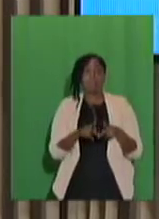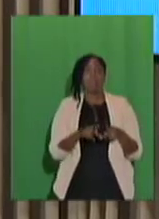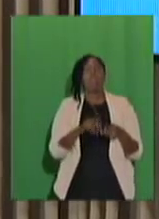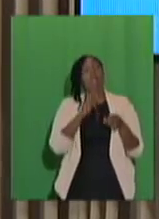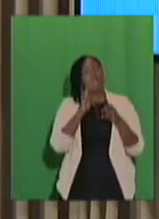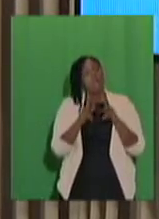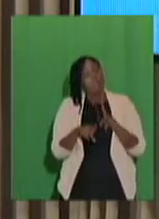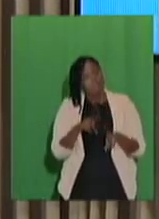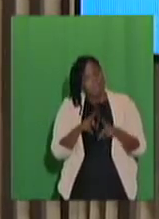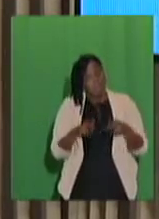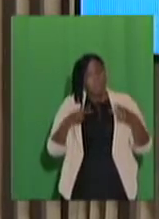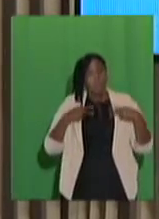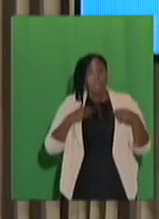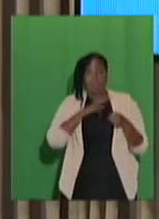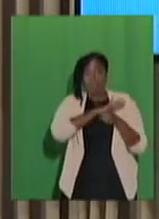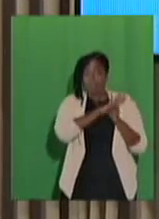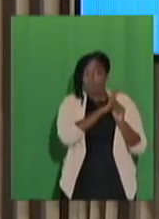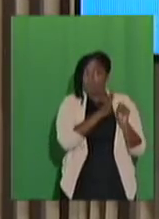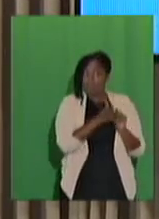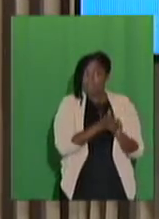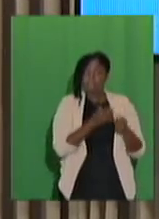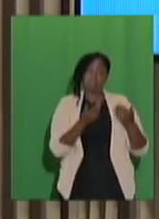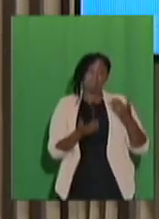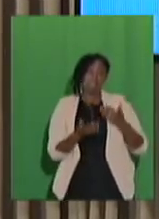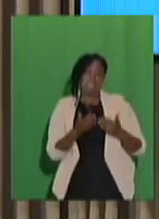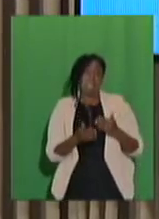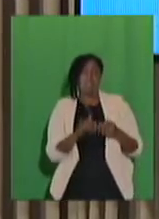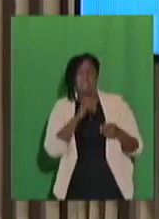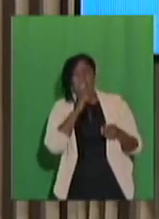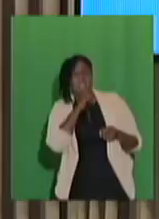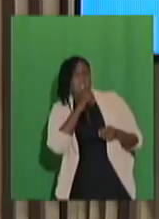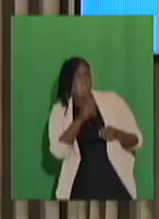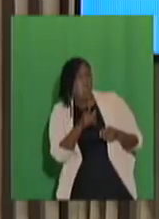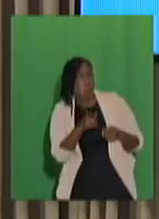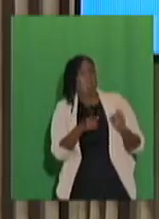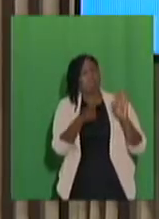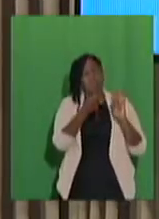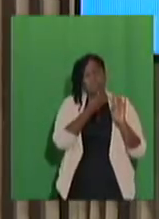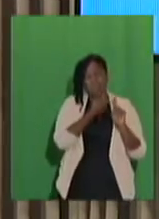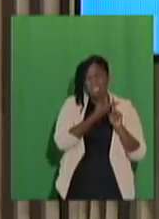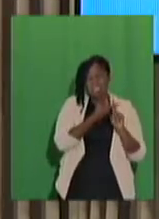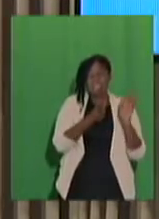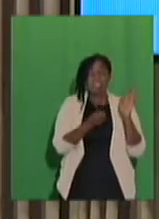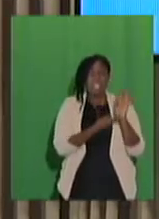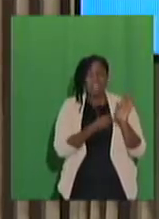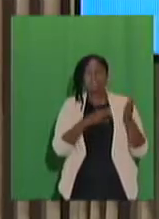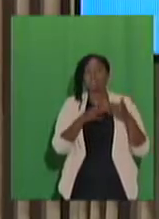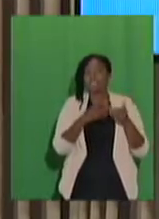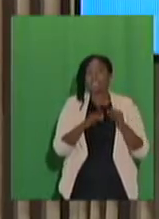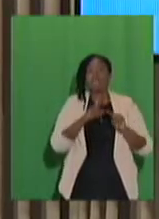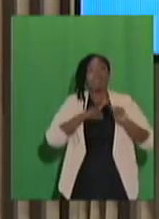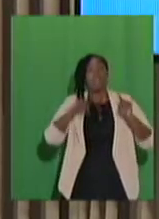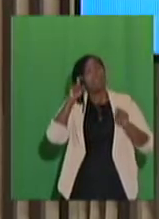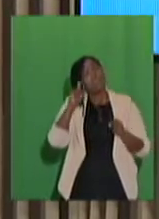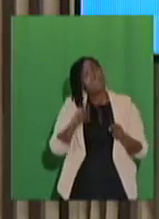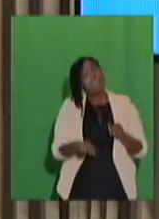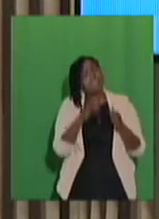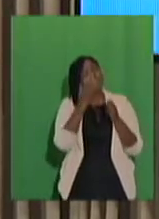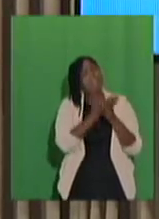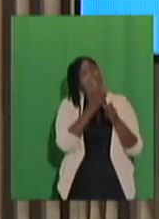COVID, whether you are suspected, confirmed, or whatever, are going to be in need of psychological